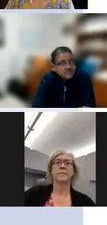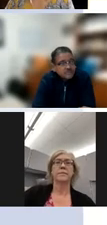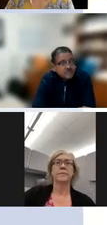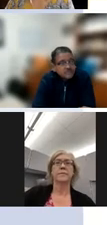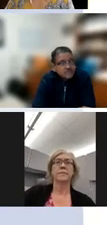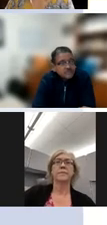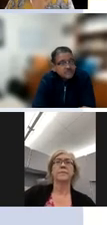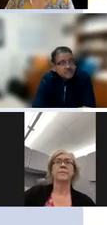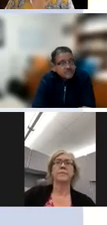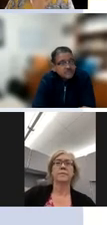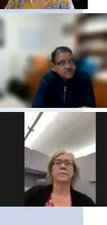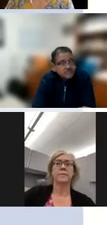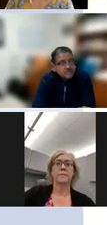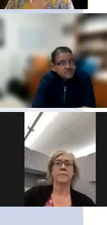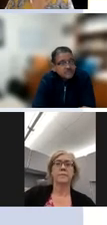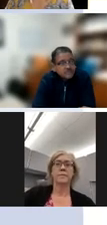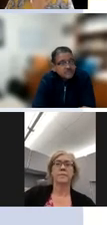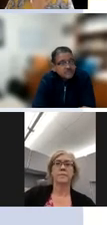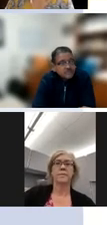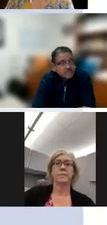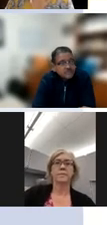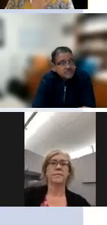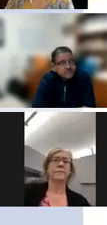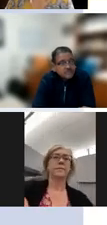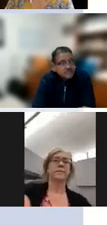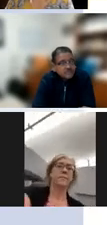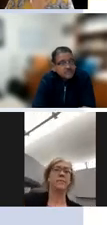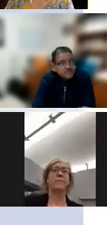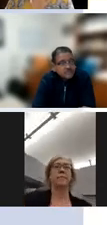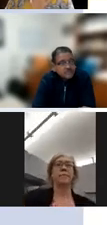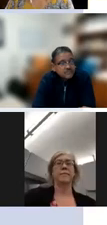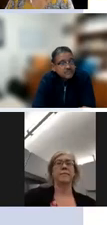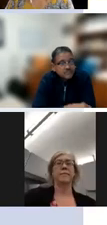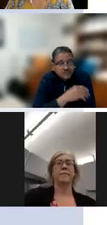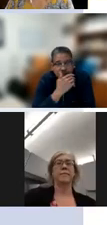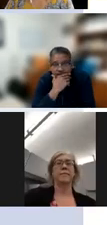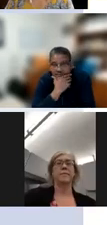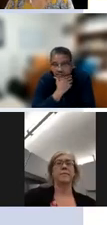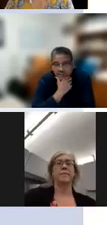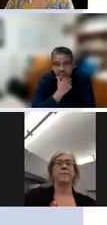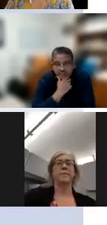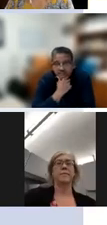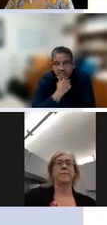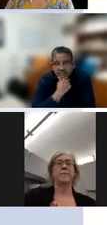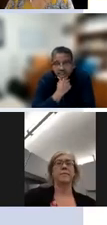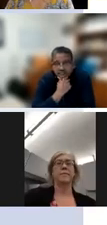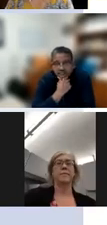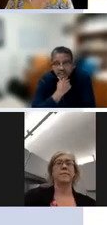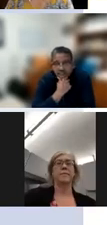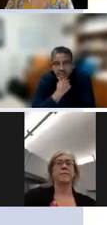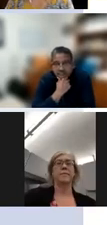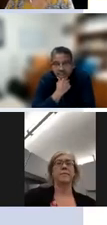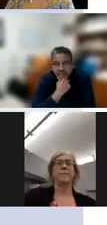needs? What do you need from SETA at this point in the program? And what would you like more of? And what are your outstanding questions?